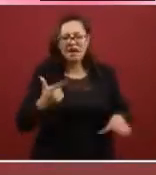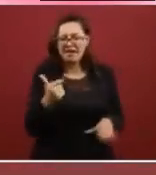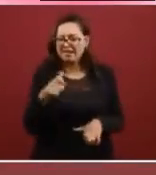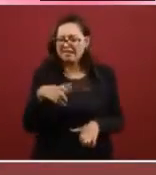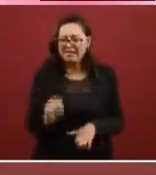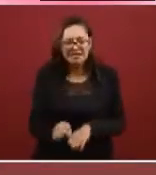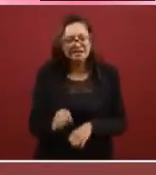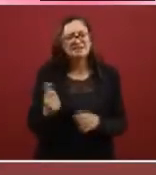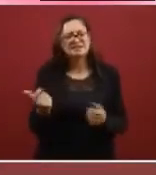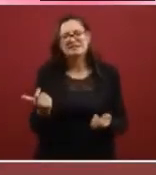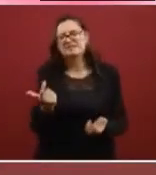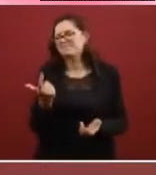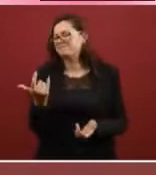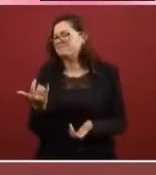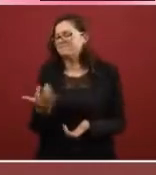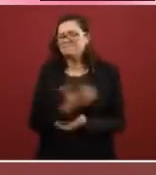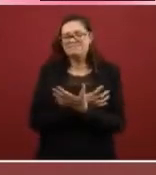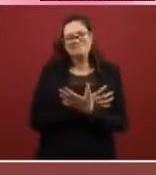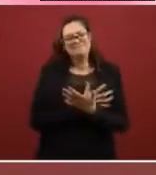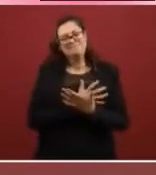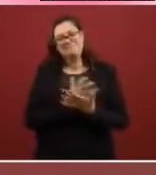business